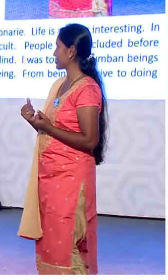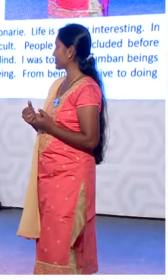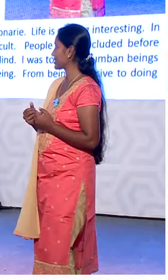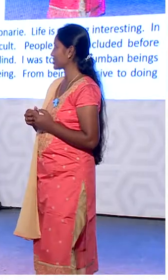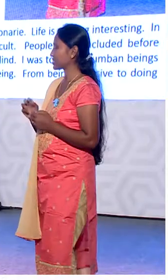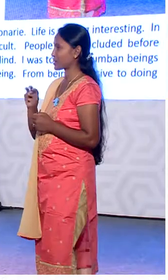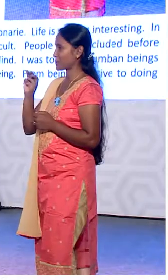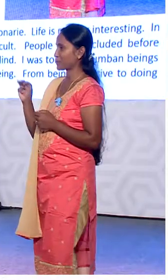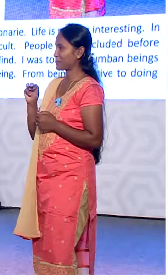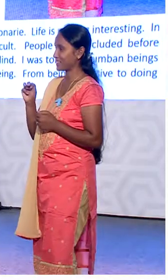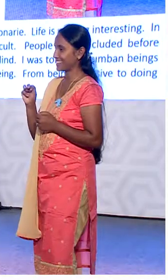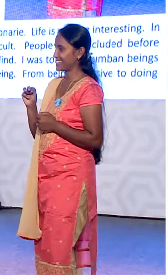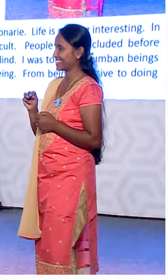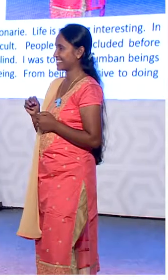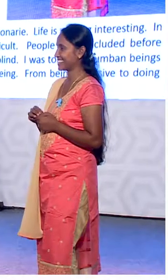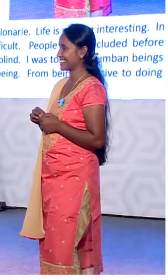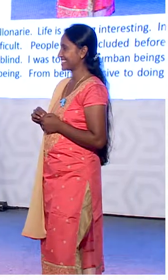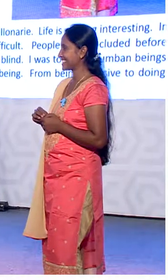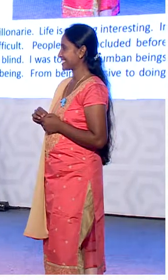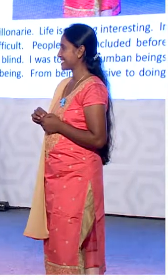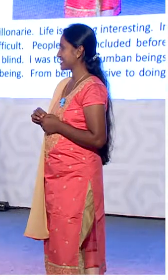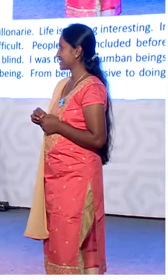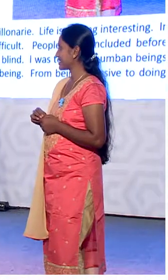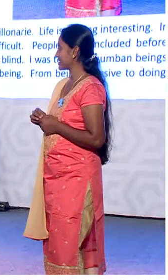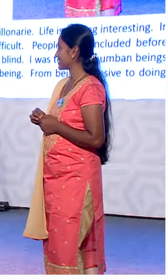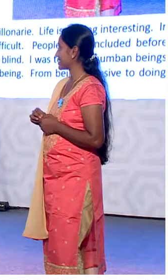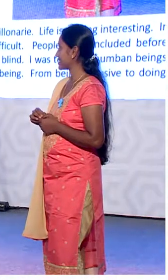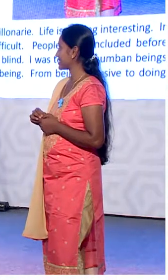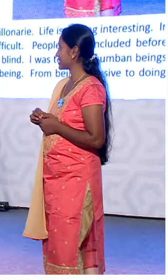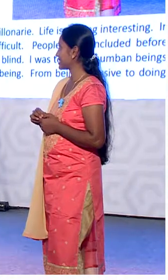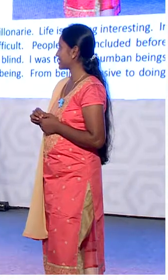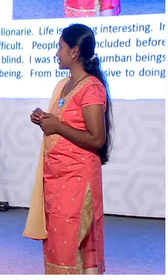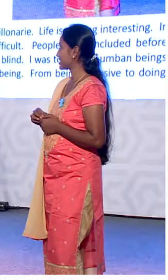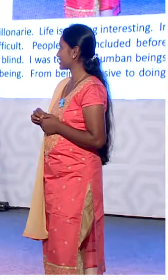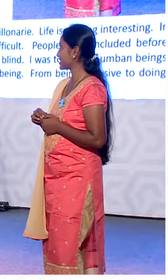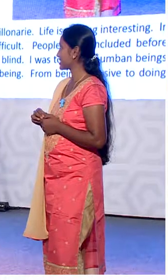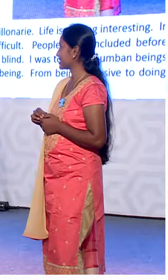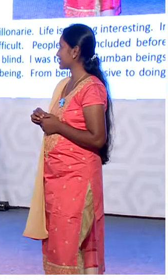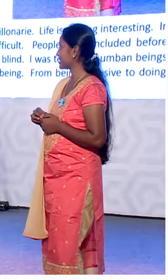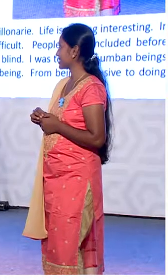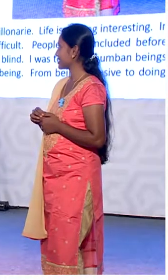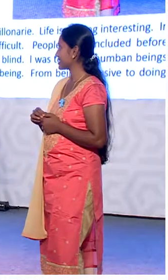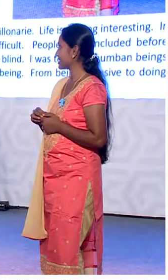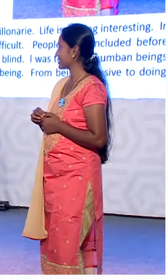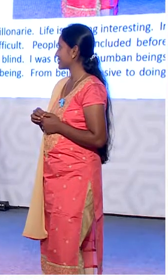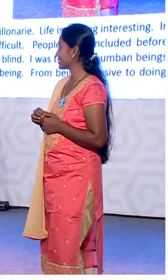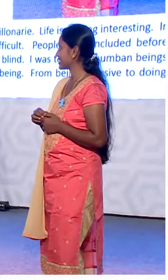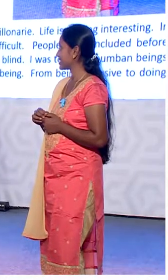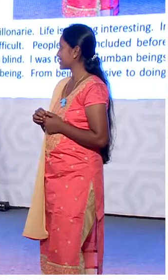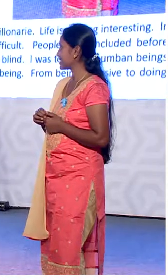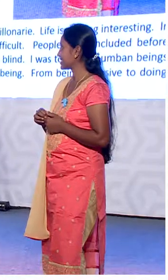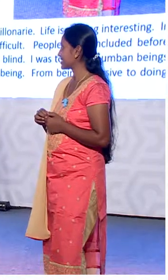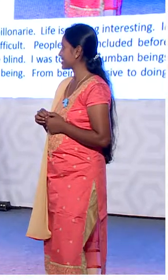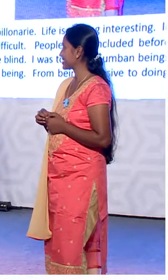is dying. Yeah, you see, he passed away. When are you going to say goodbye to your people? And Mugabe answered, what? Where are they going to go?